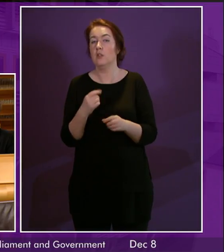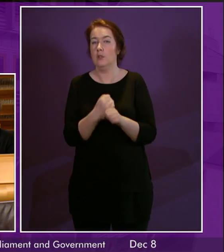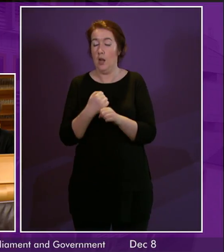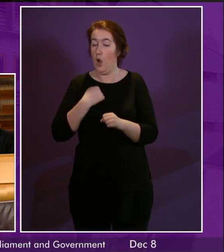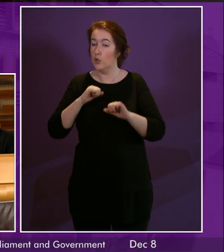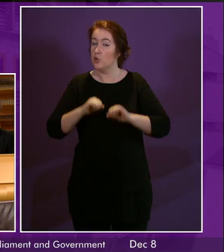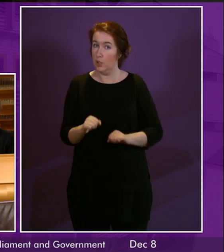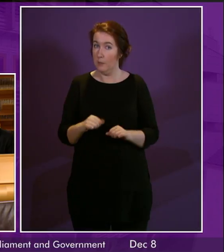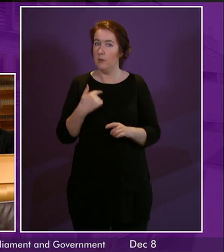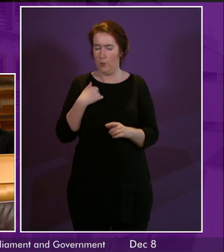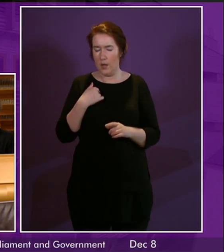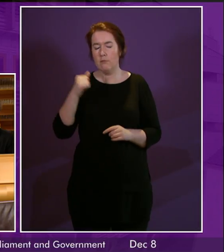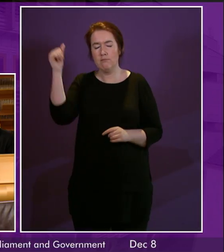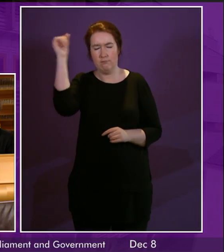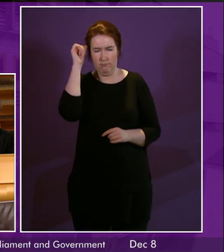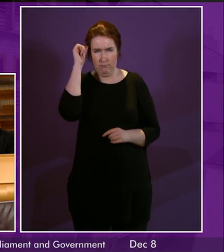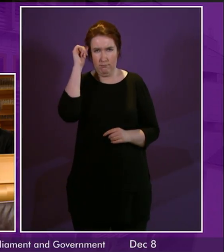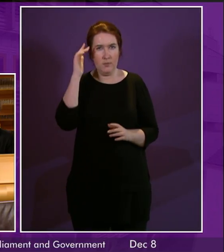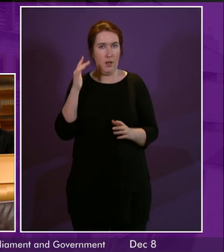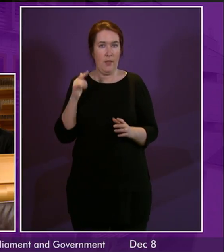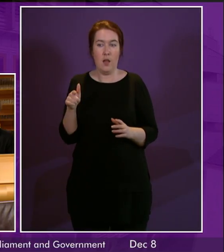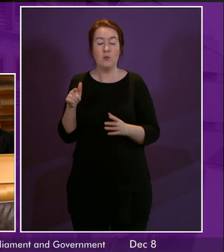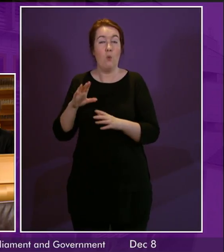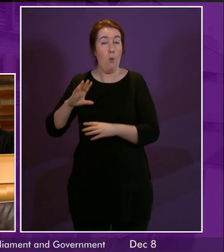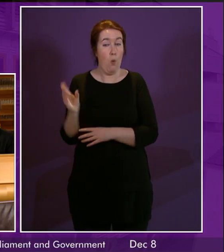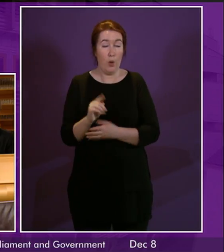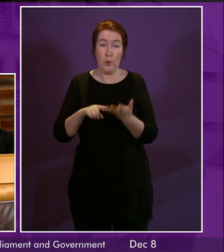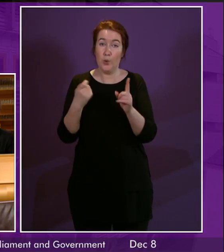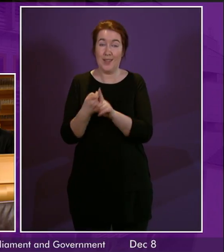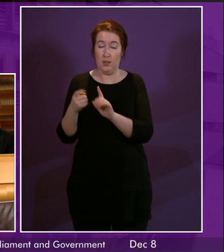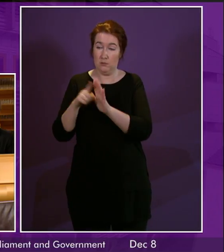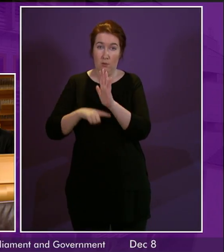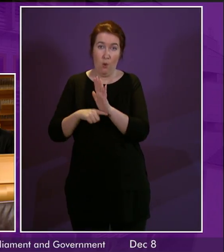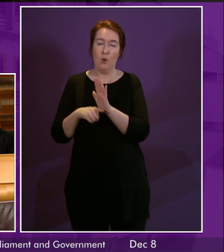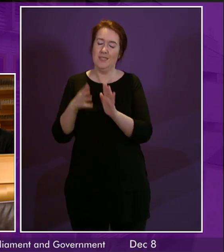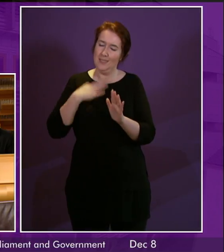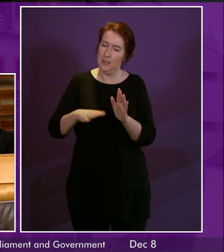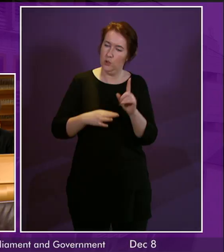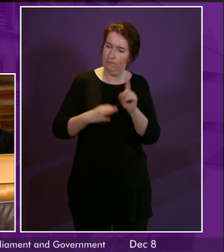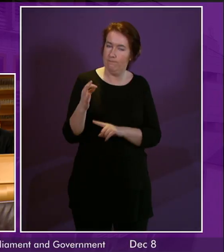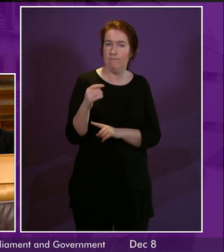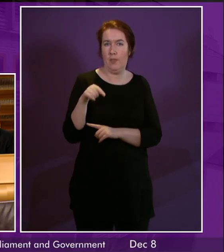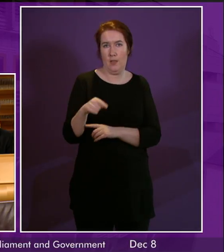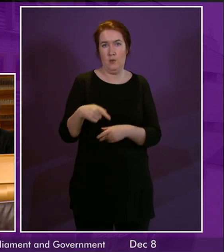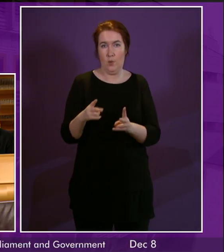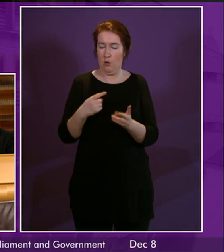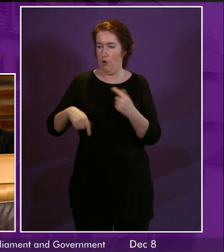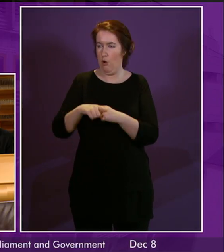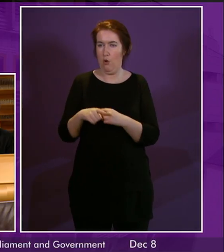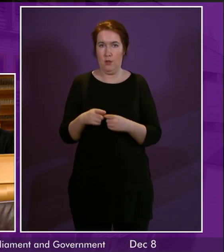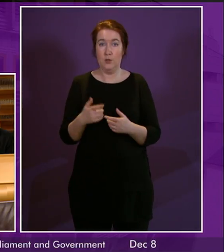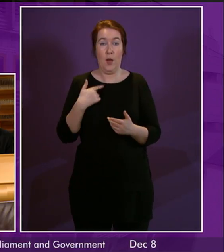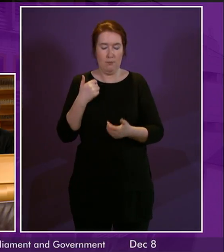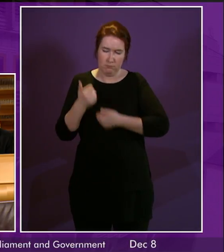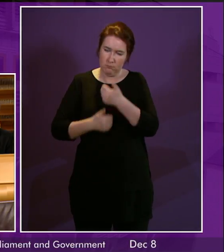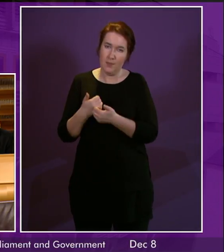in particular, were acutely conscious that all the UK's legislatures needed to do better in this regard. And I commend the